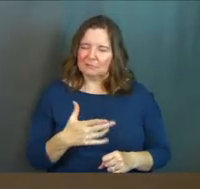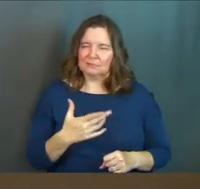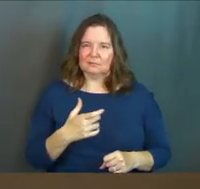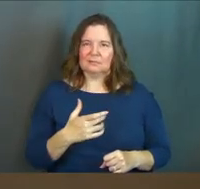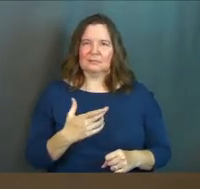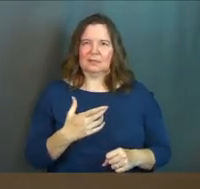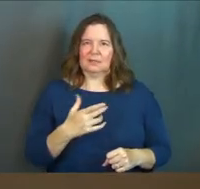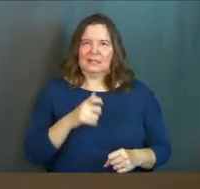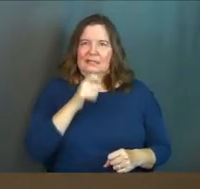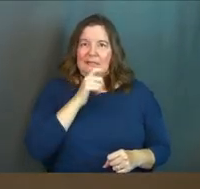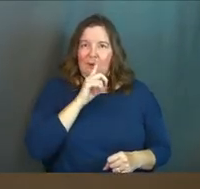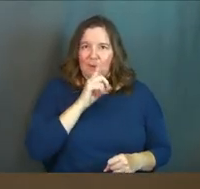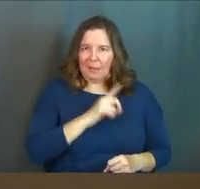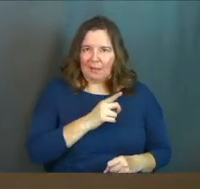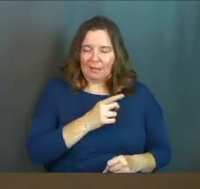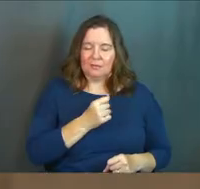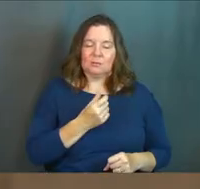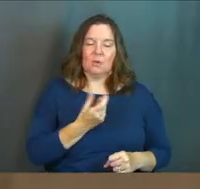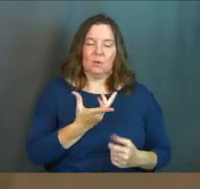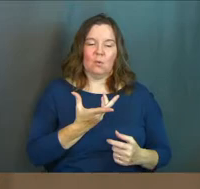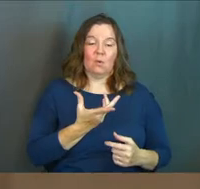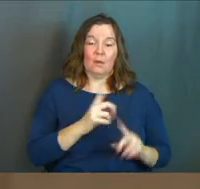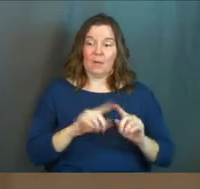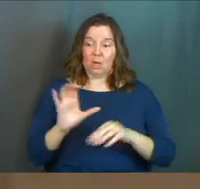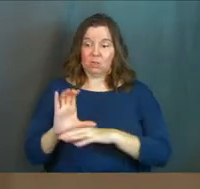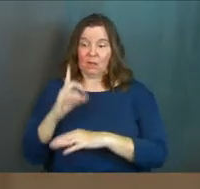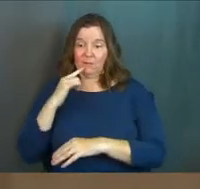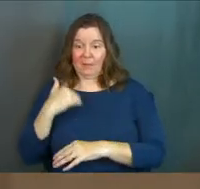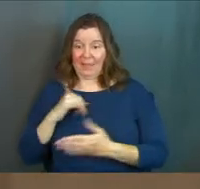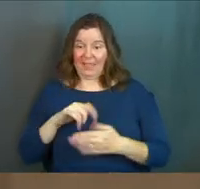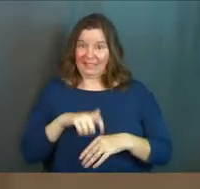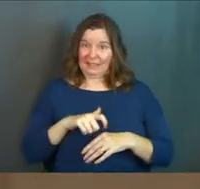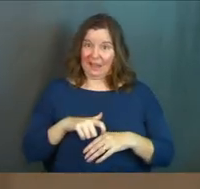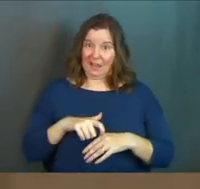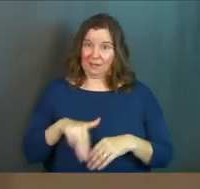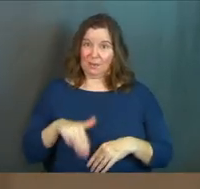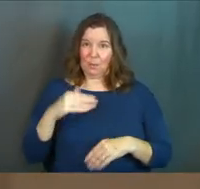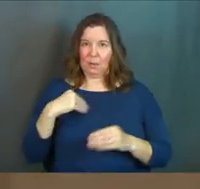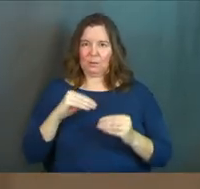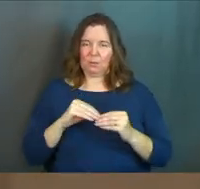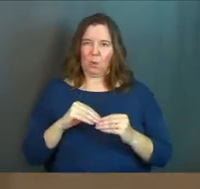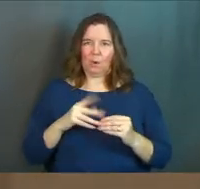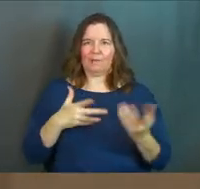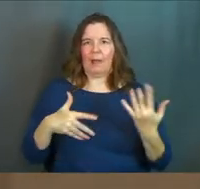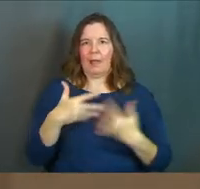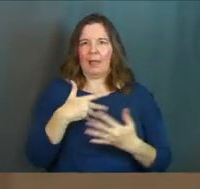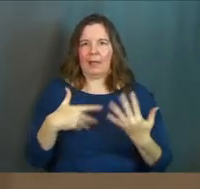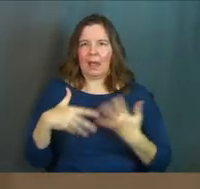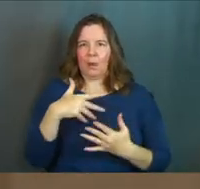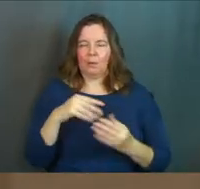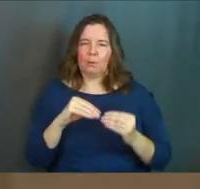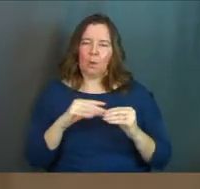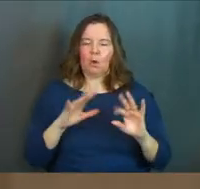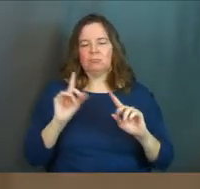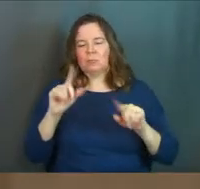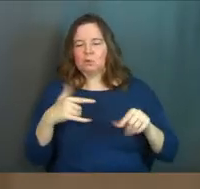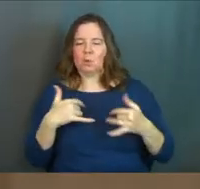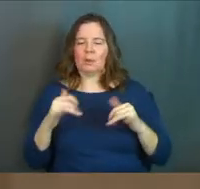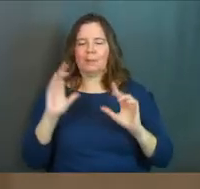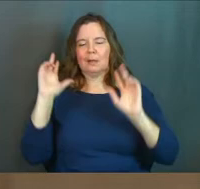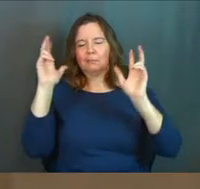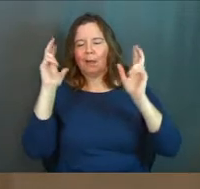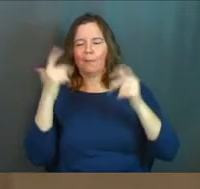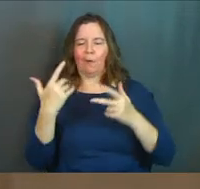oh, fools, it's not real, you know, so. But church for me at that time was more of a hangout. It was more, hey, let's go, let's play